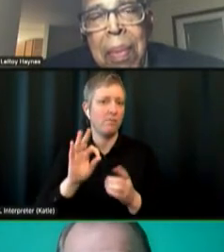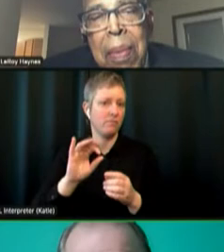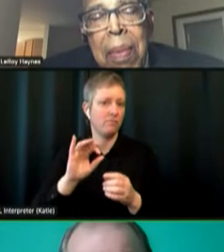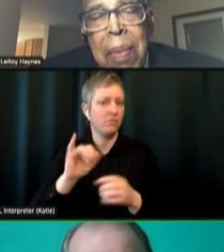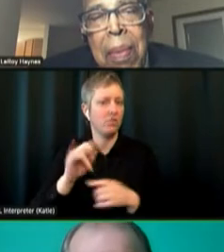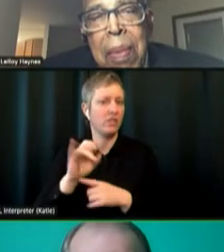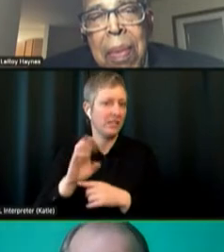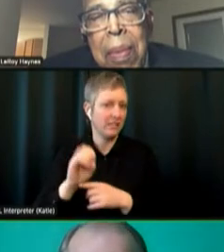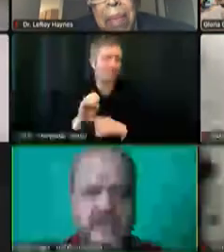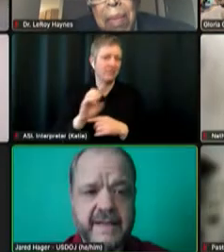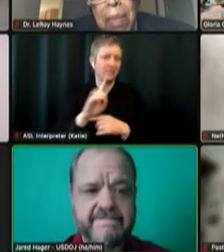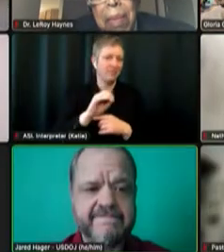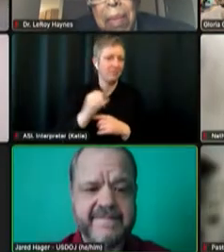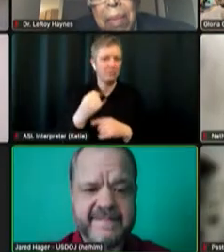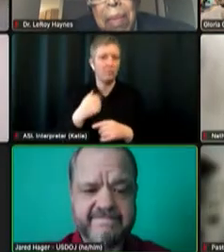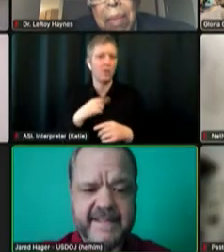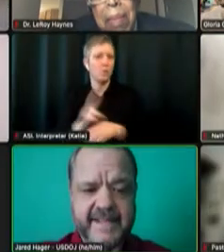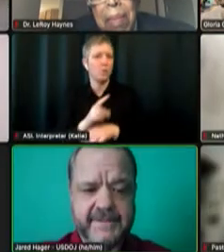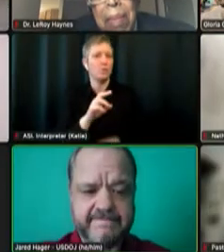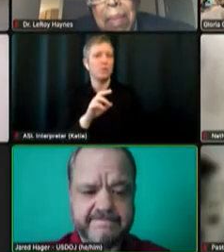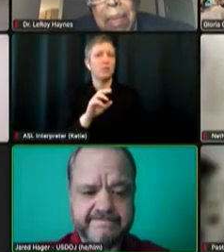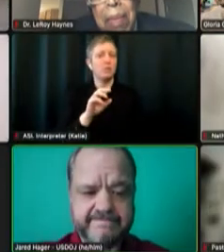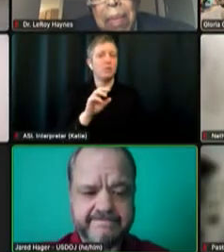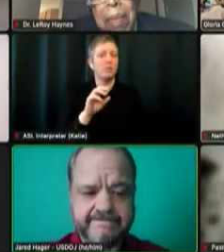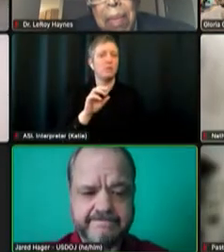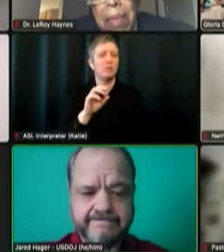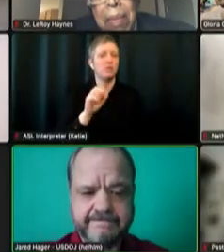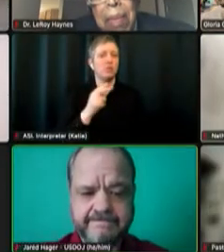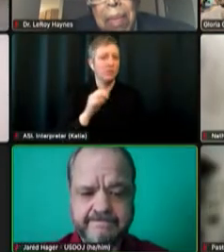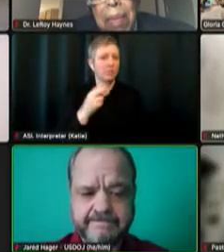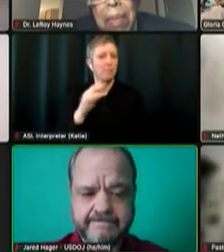appreciate you inviting me here today. Thank you.